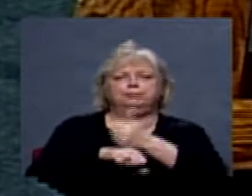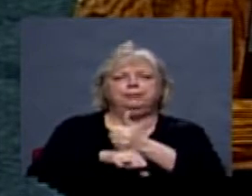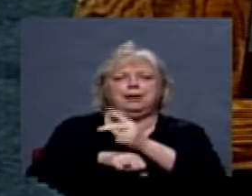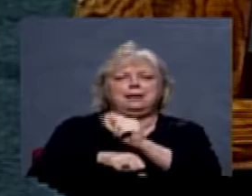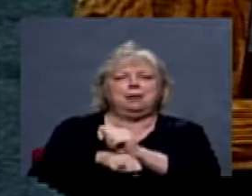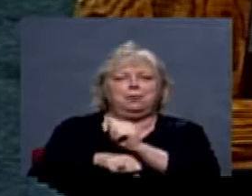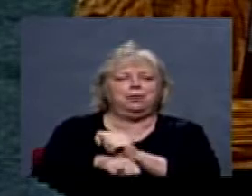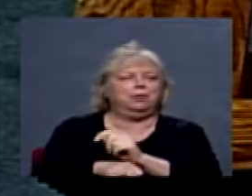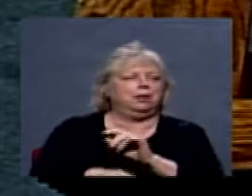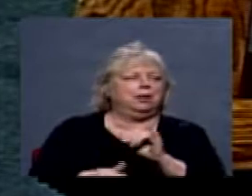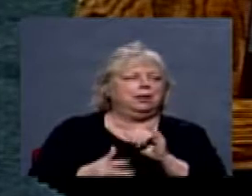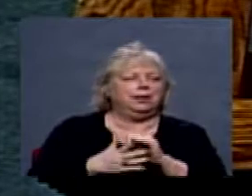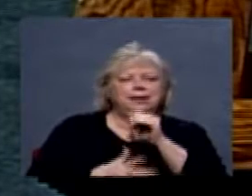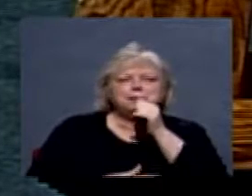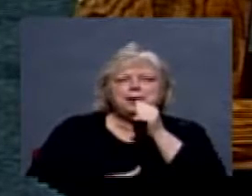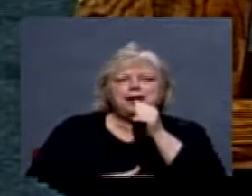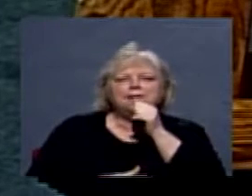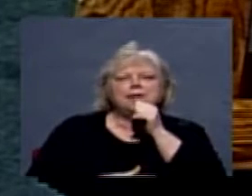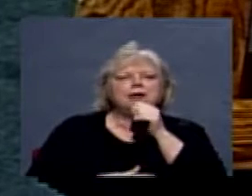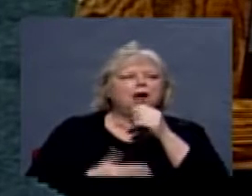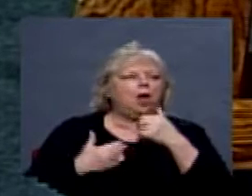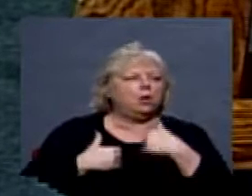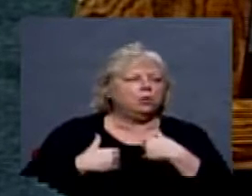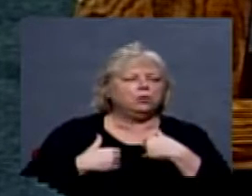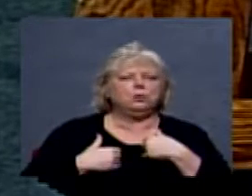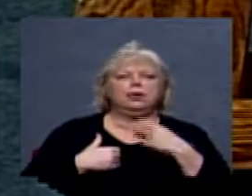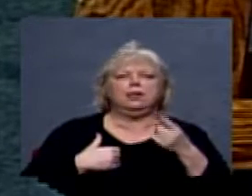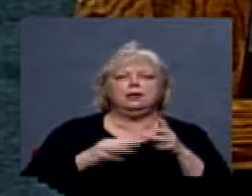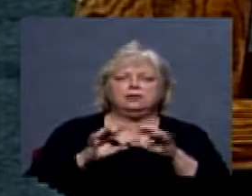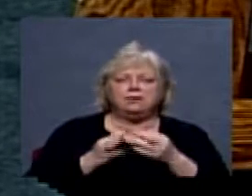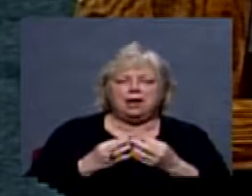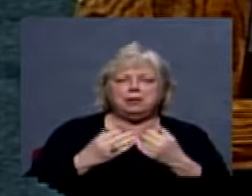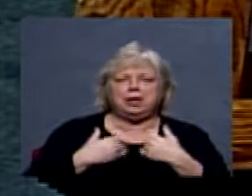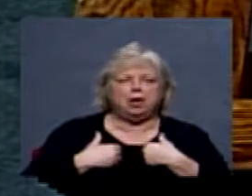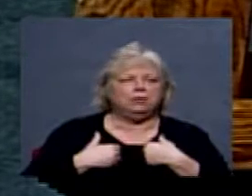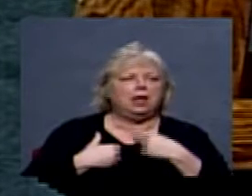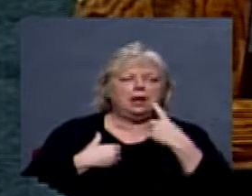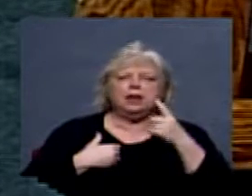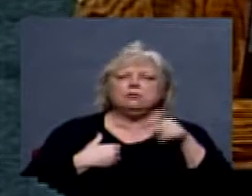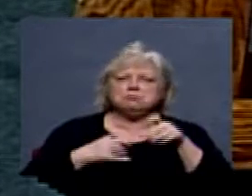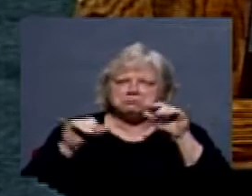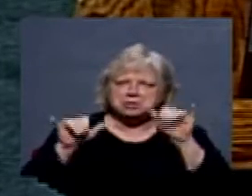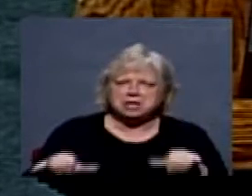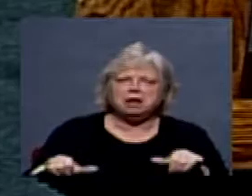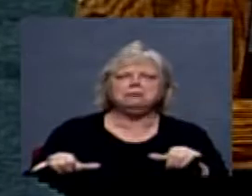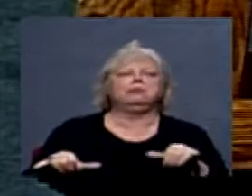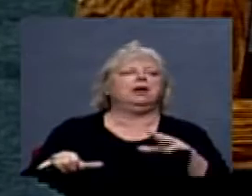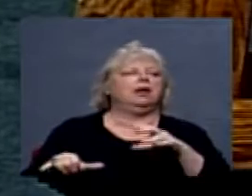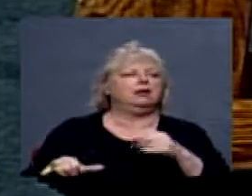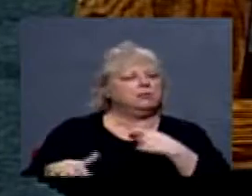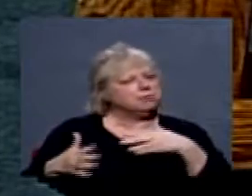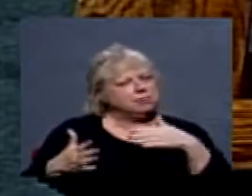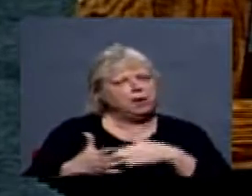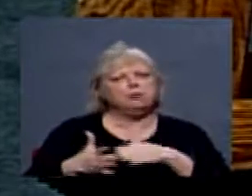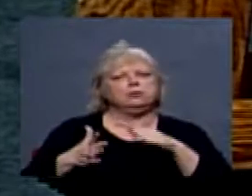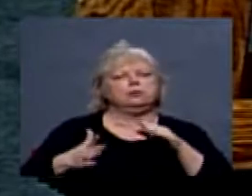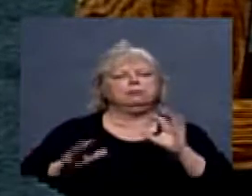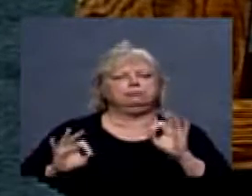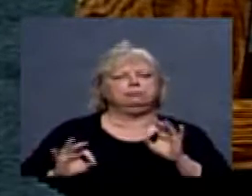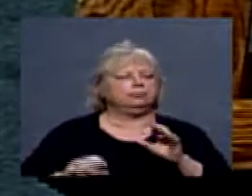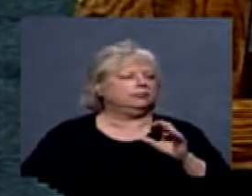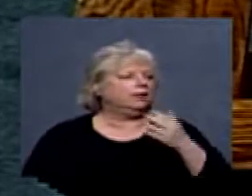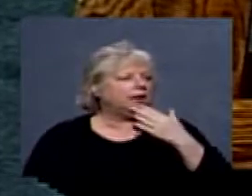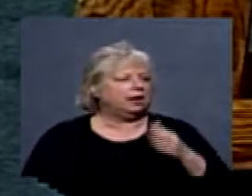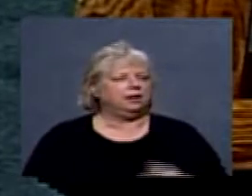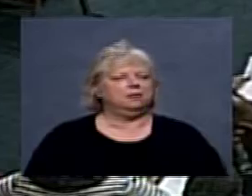private, probably owned by this family, and I think it should stay that way. I oppose it. Thank